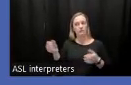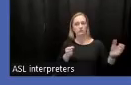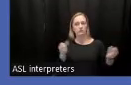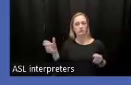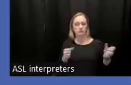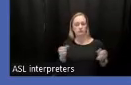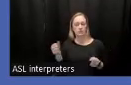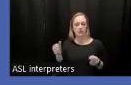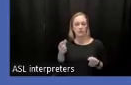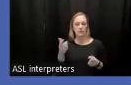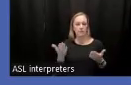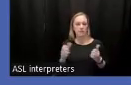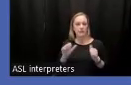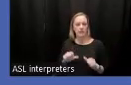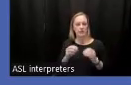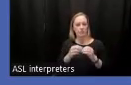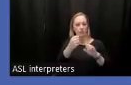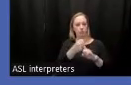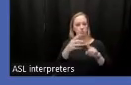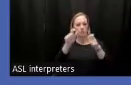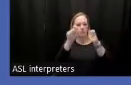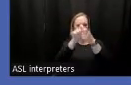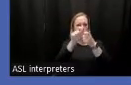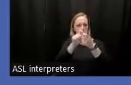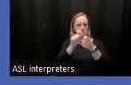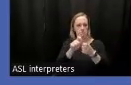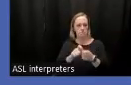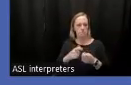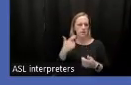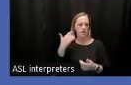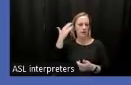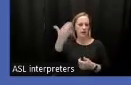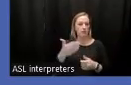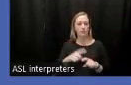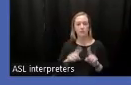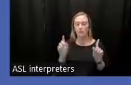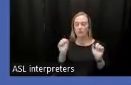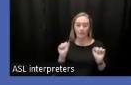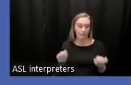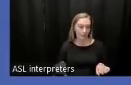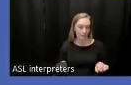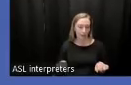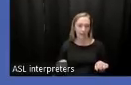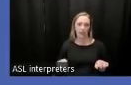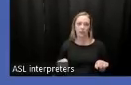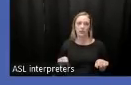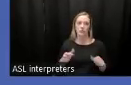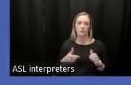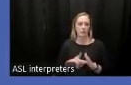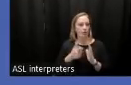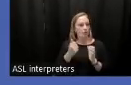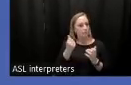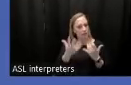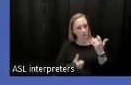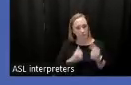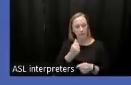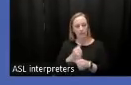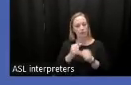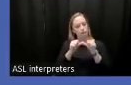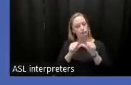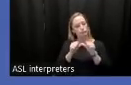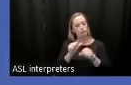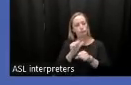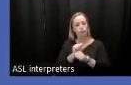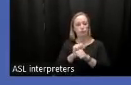into finer and finer detail over time, but that can be, a work of many years. That's kind of a